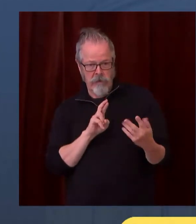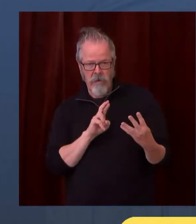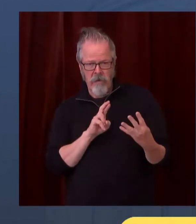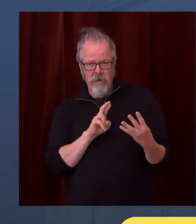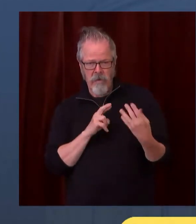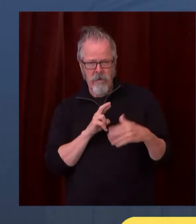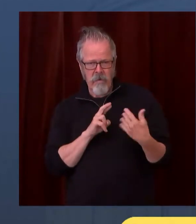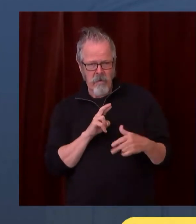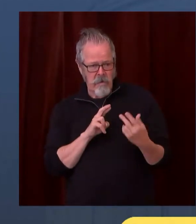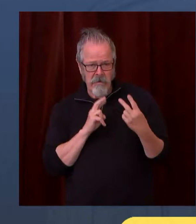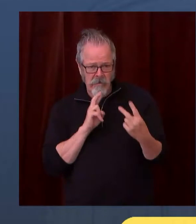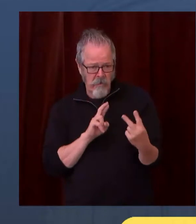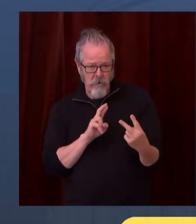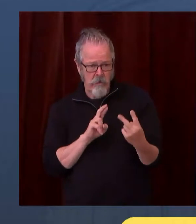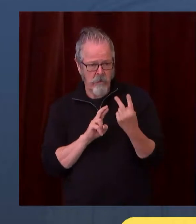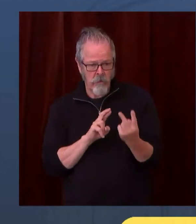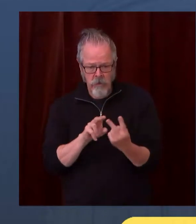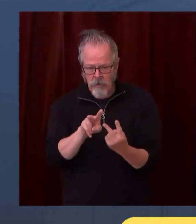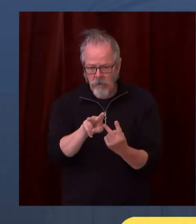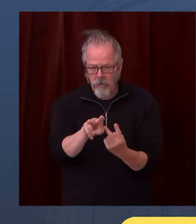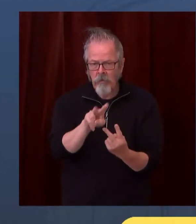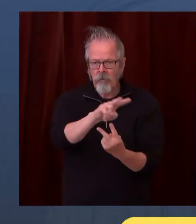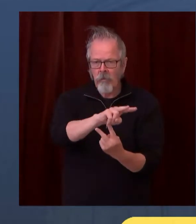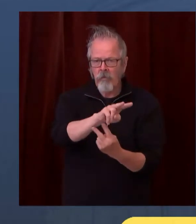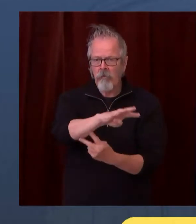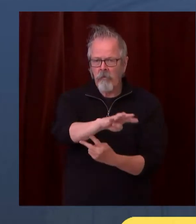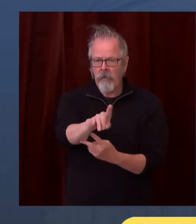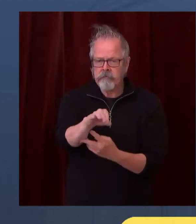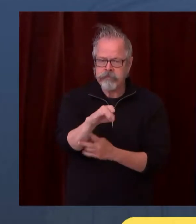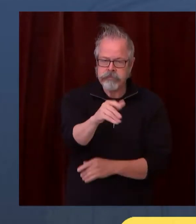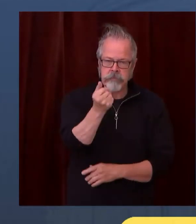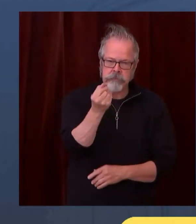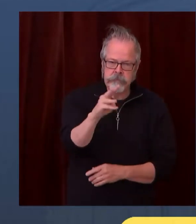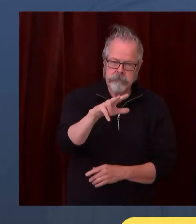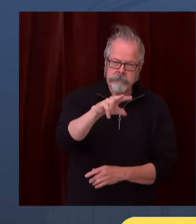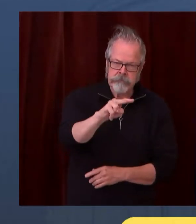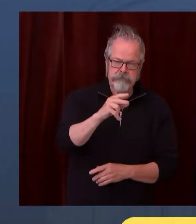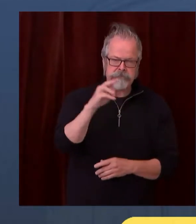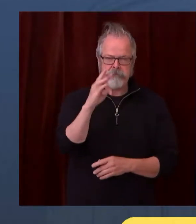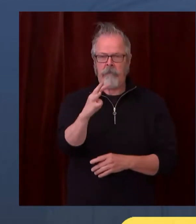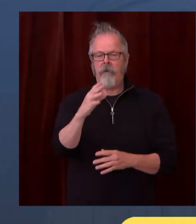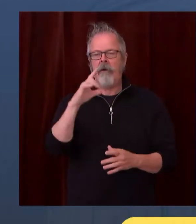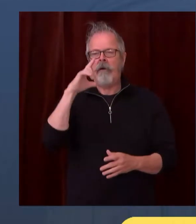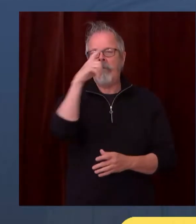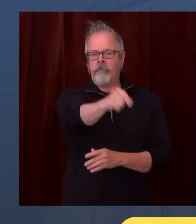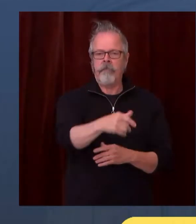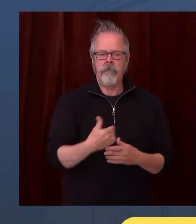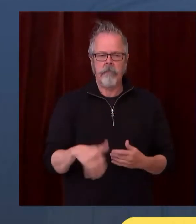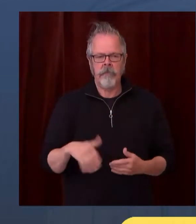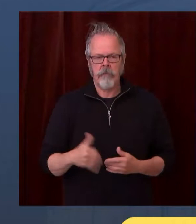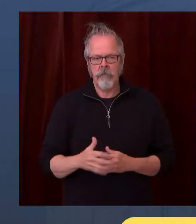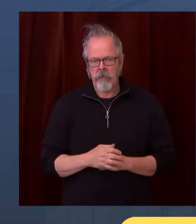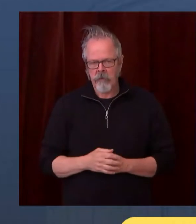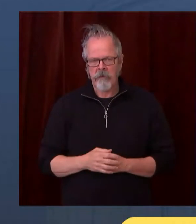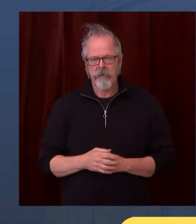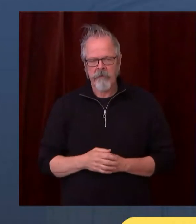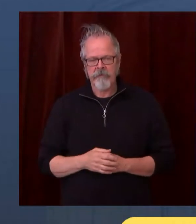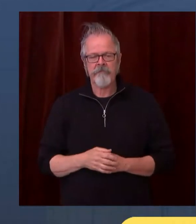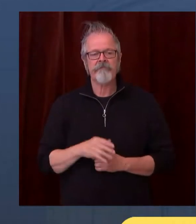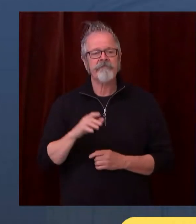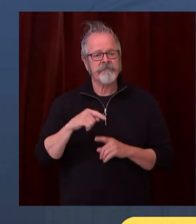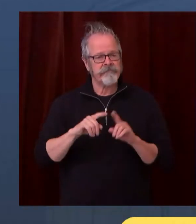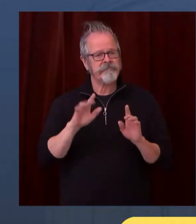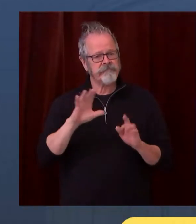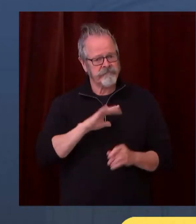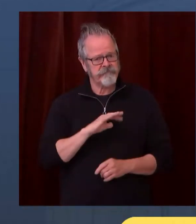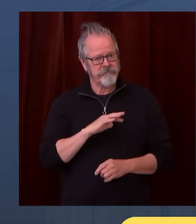curve. But we have to understand that it's not below 1. And the only way we literally get down to pandemic levels, that